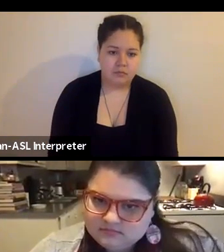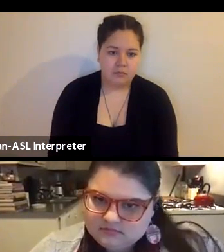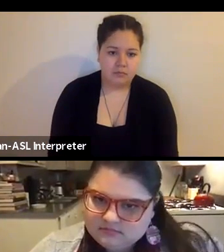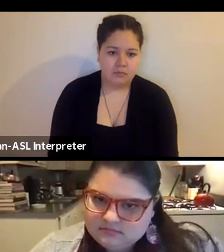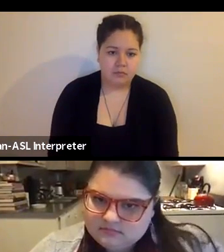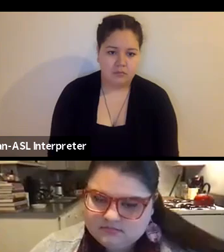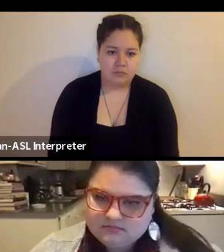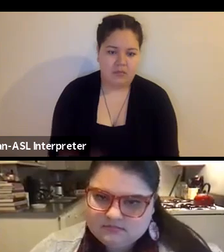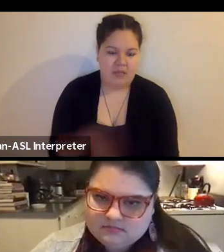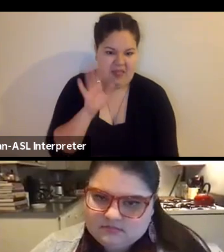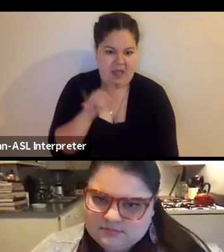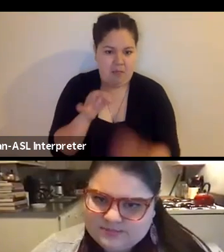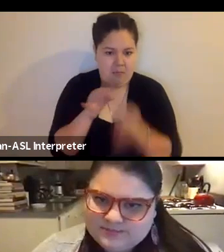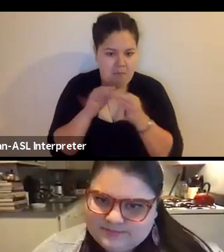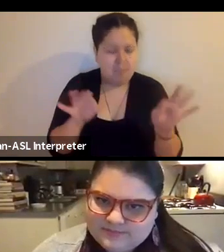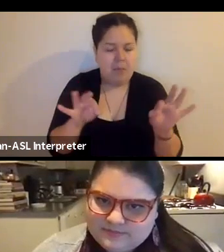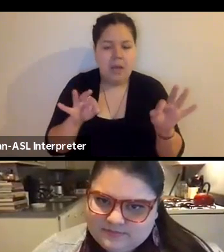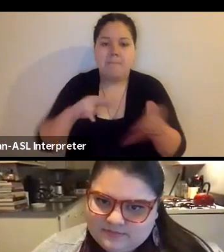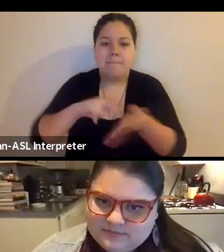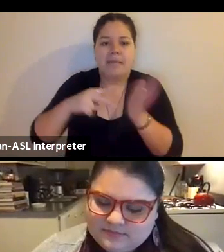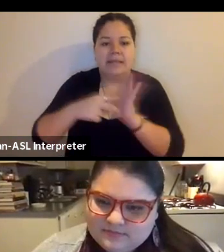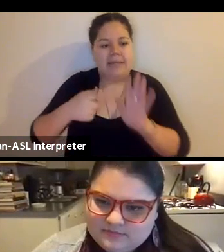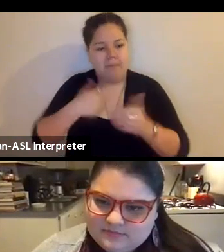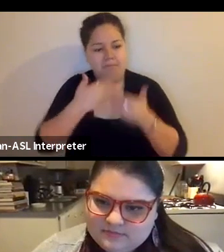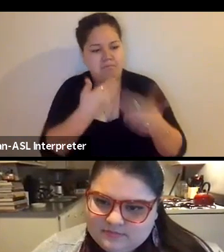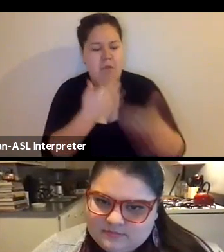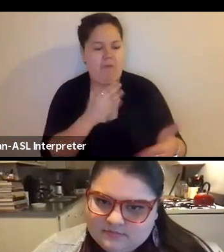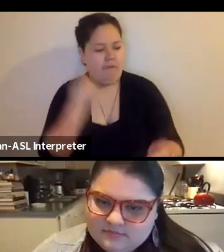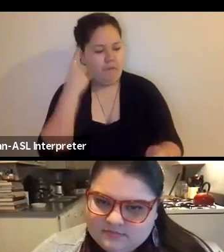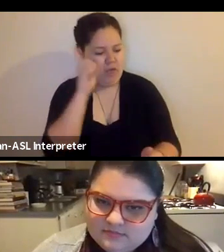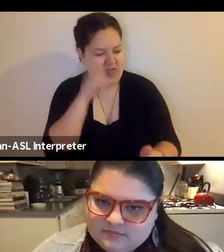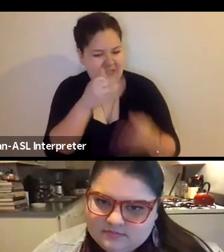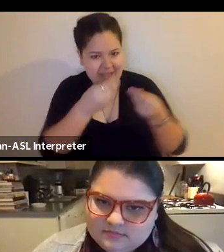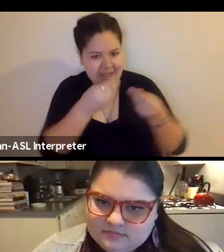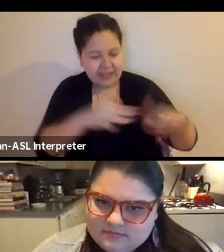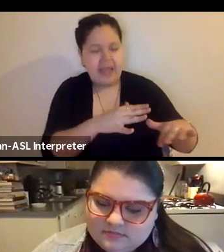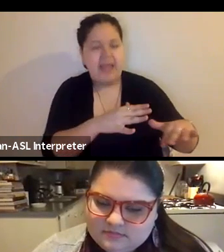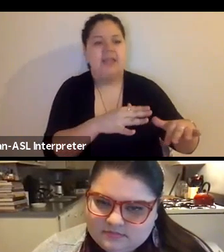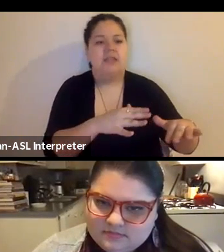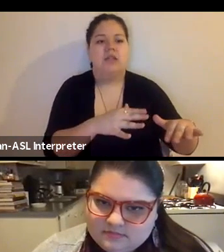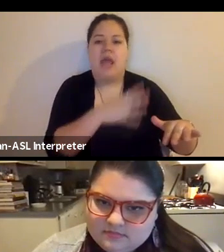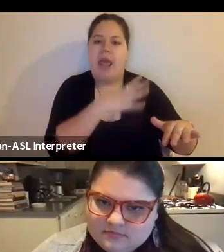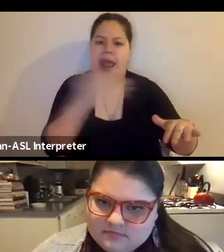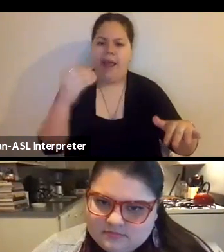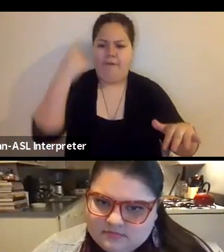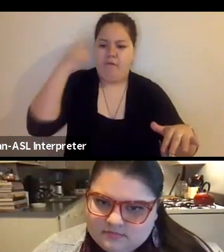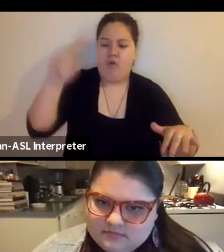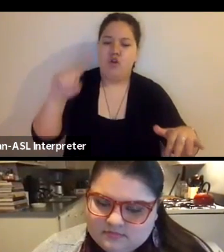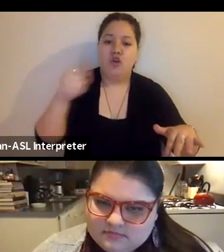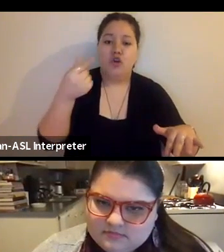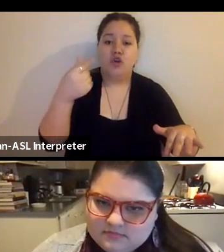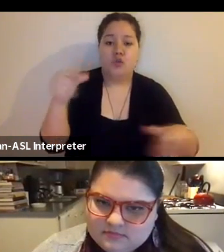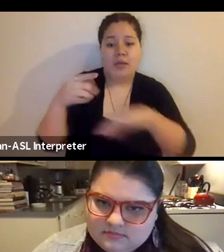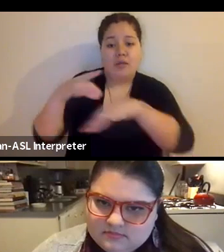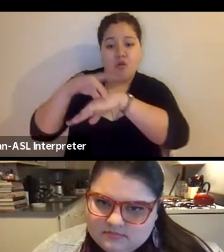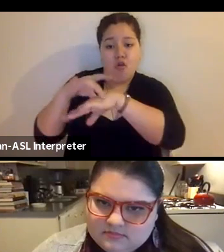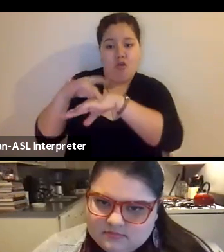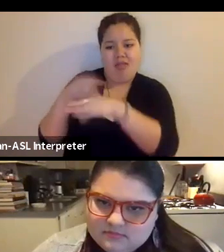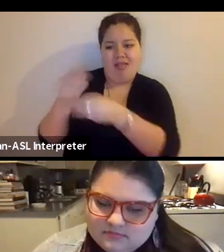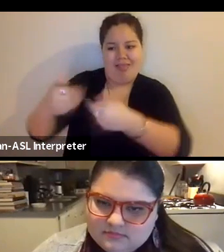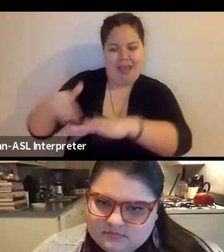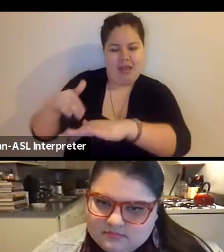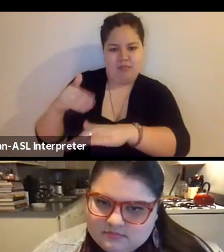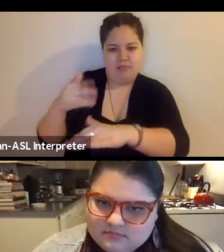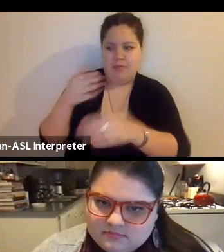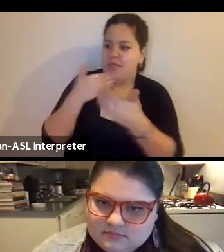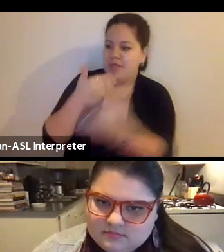And so giving gratitude to Catawba lands, and then giving gratitude specifically to green earth lands. So that brings up